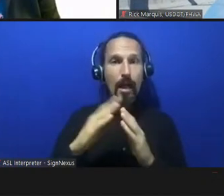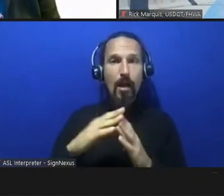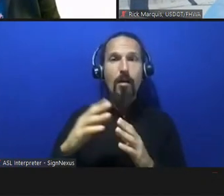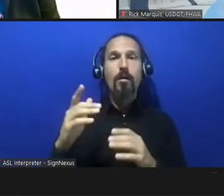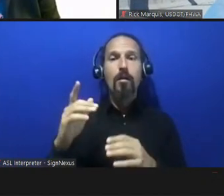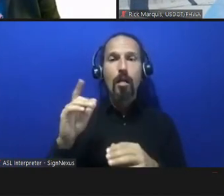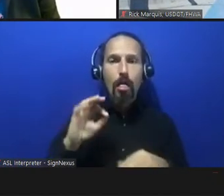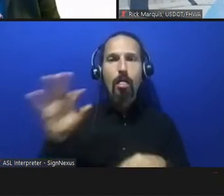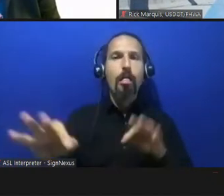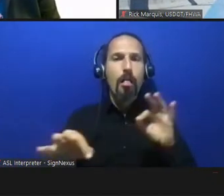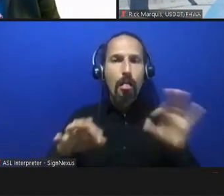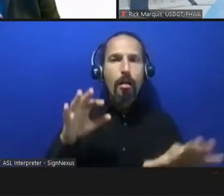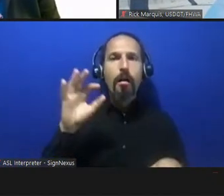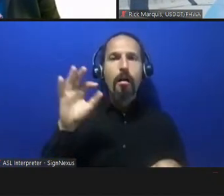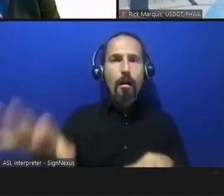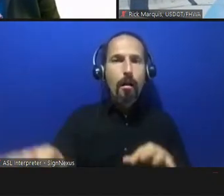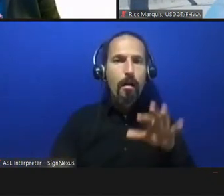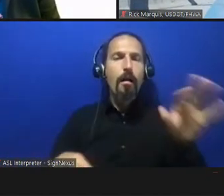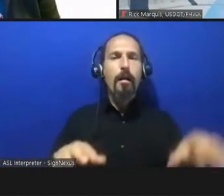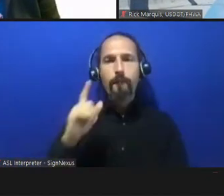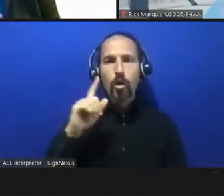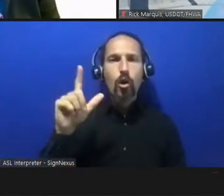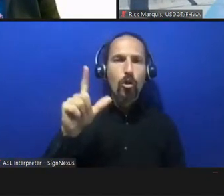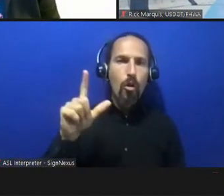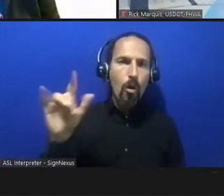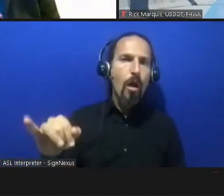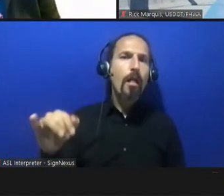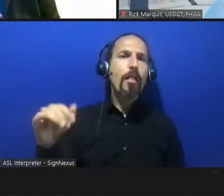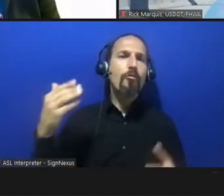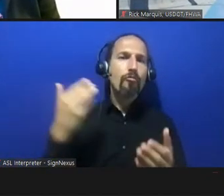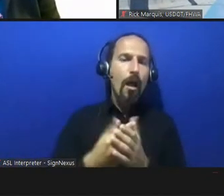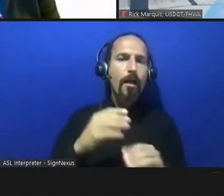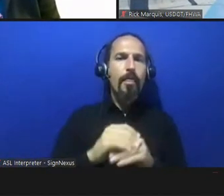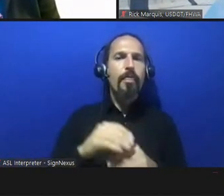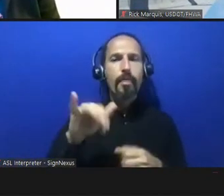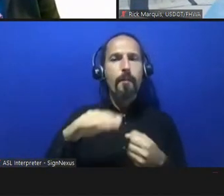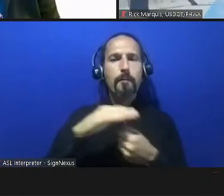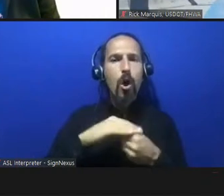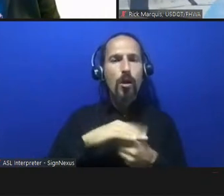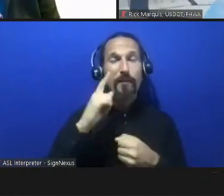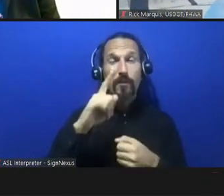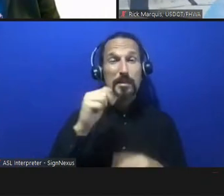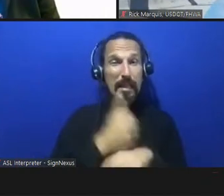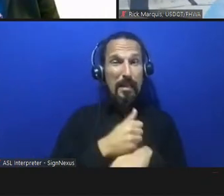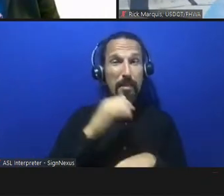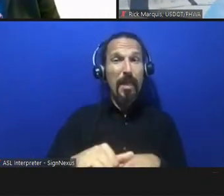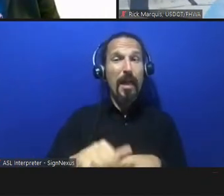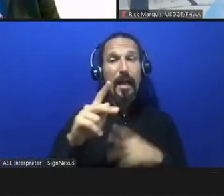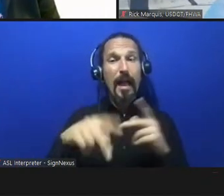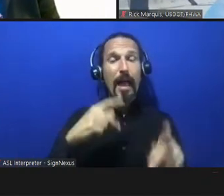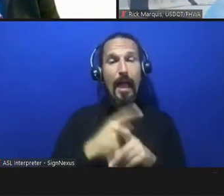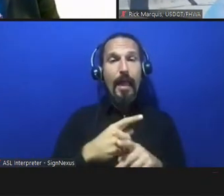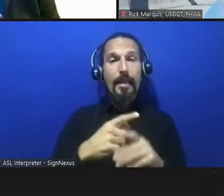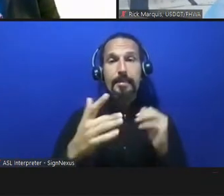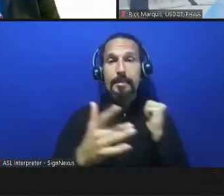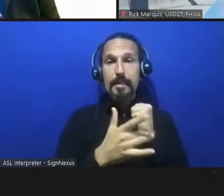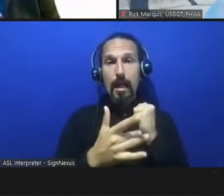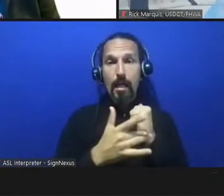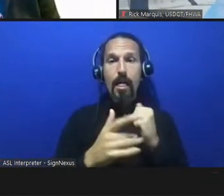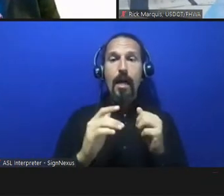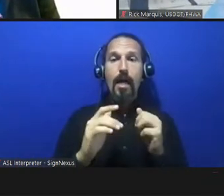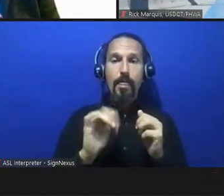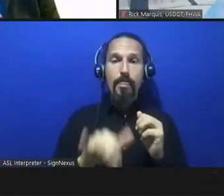at the outer boroughs is there no toll from long islanders to get into the borough so i think once you set up a technology like this and sort of have it